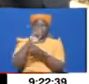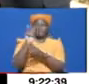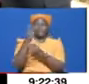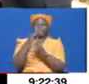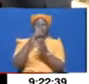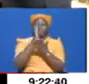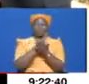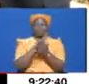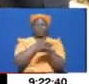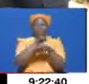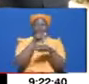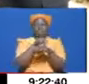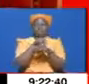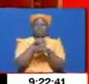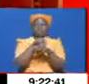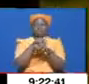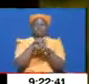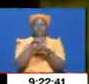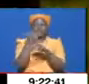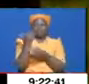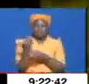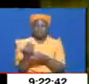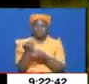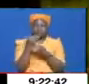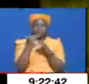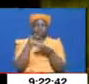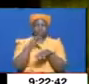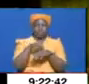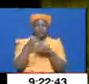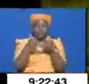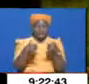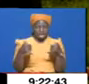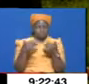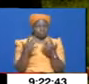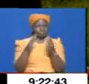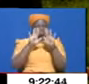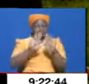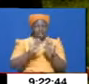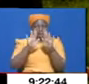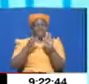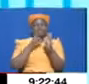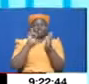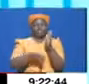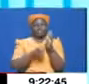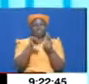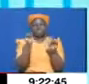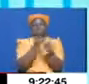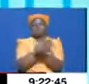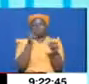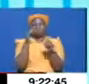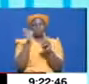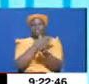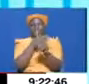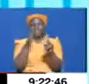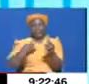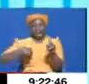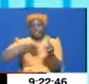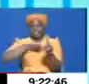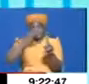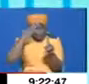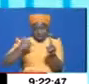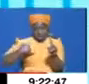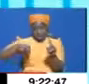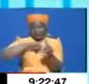Child Online Protection Campaign, dubbed Huwezi Tucheza Tuko Cyber Smart. Fortunate thing is that the internet